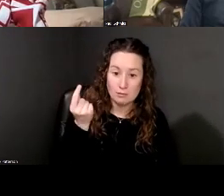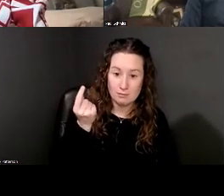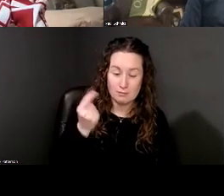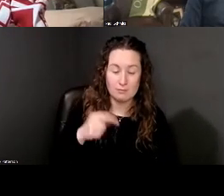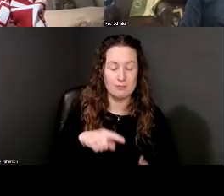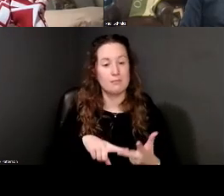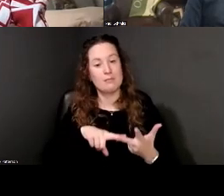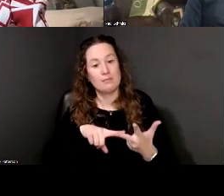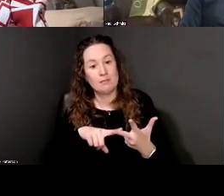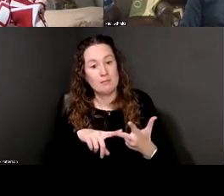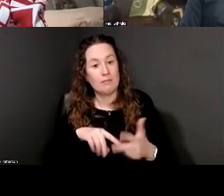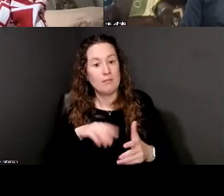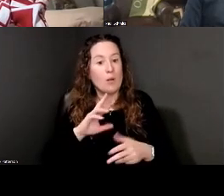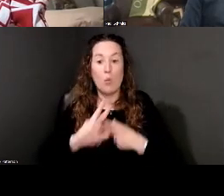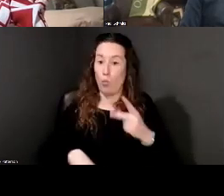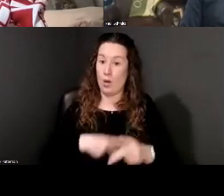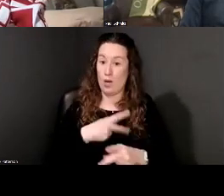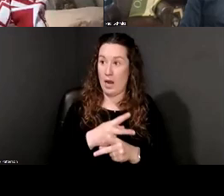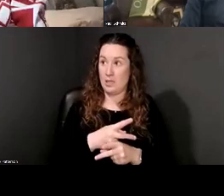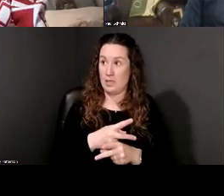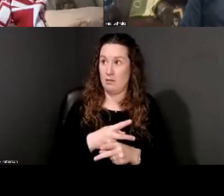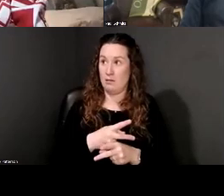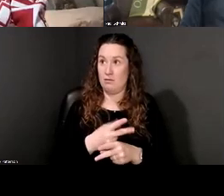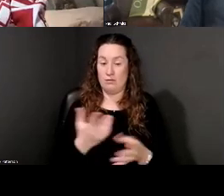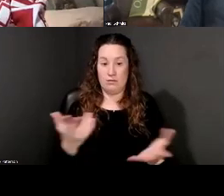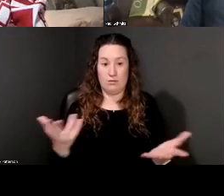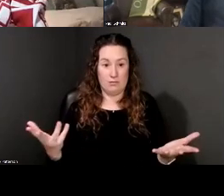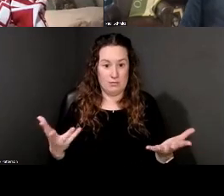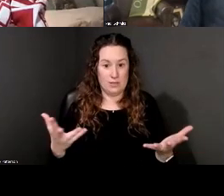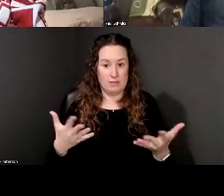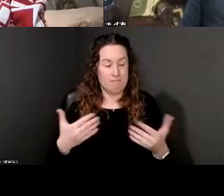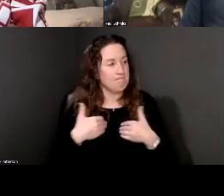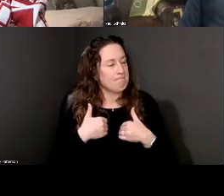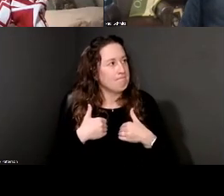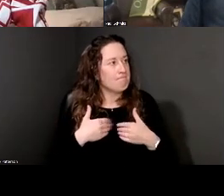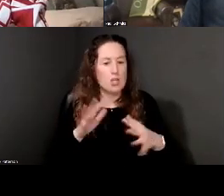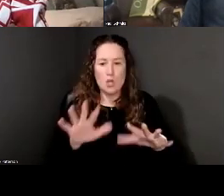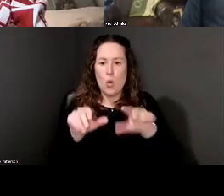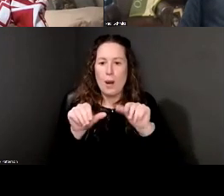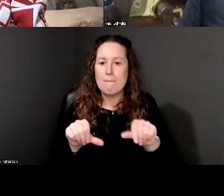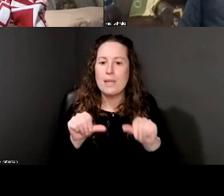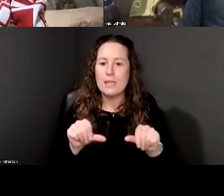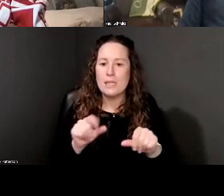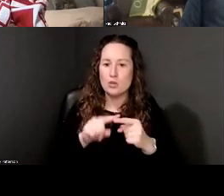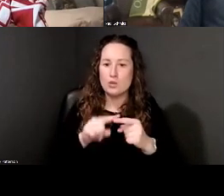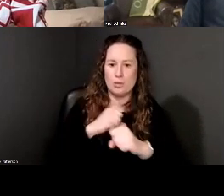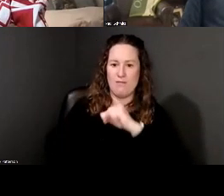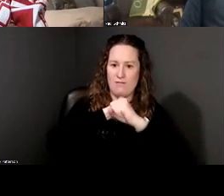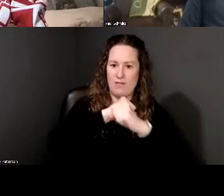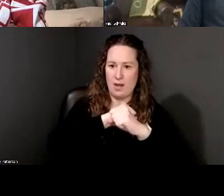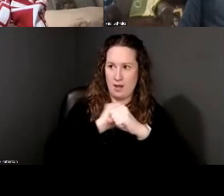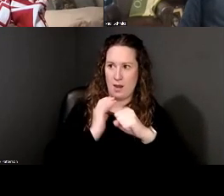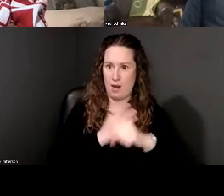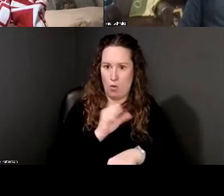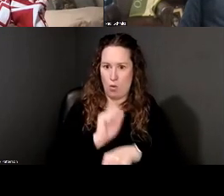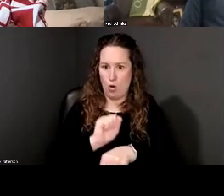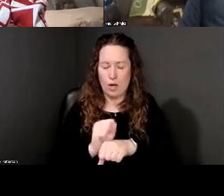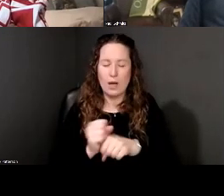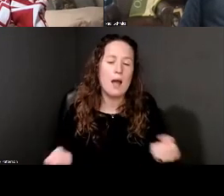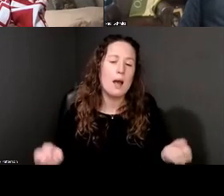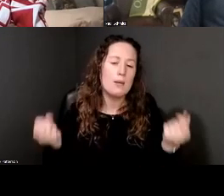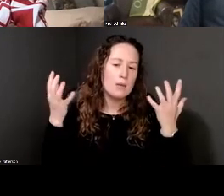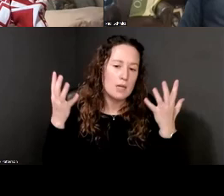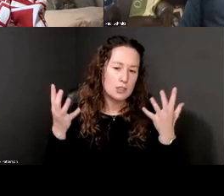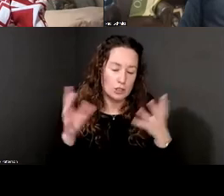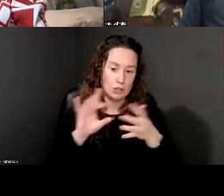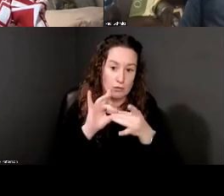kind of holes people feel in their ability to defend what we're doing in equity. So